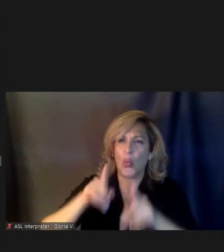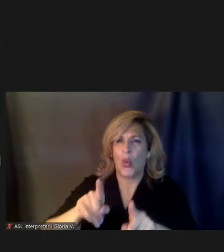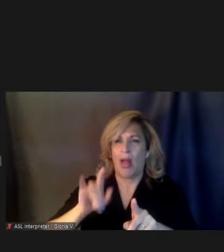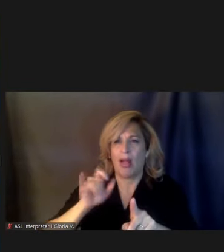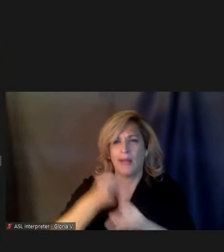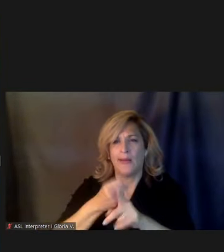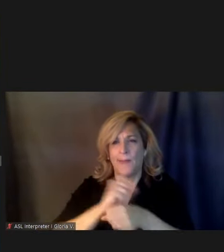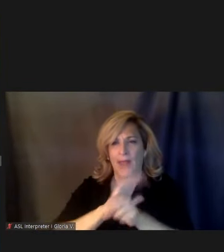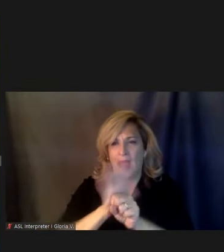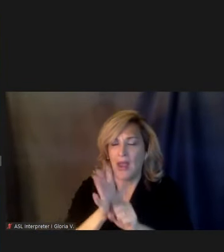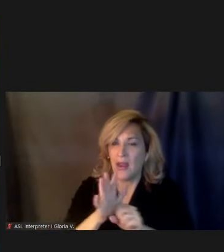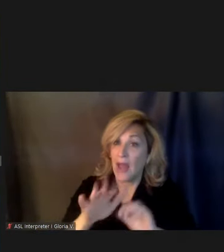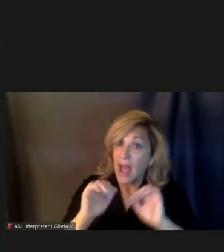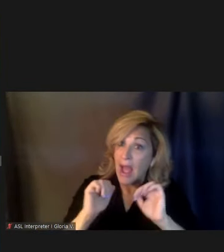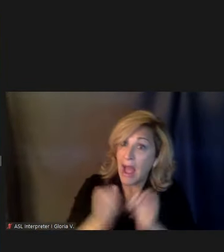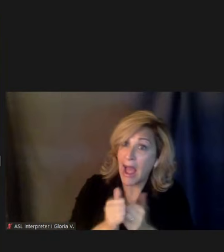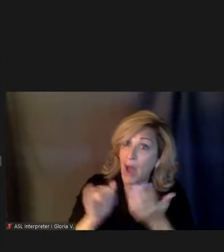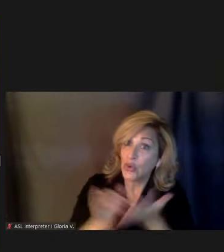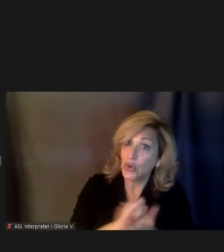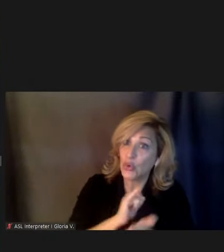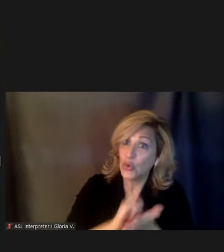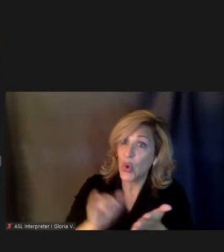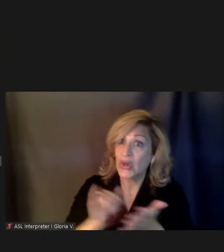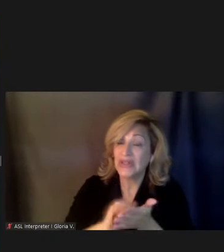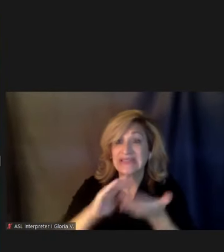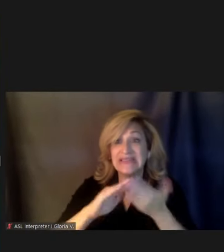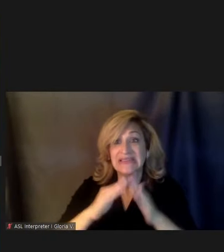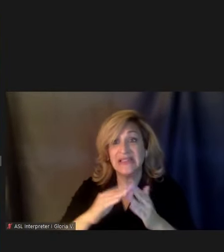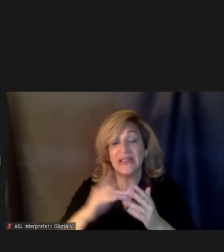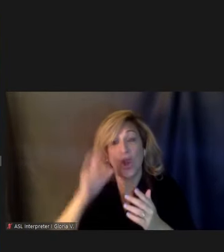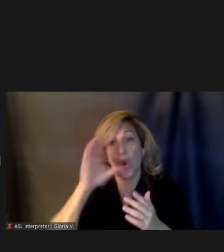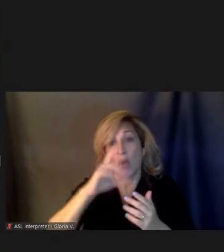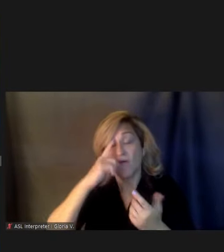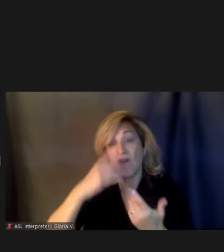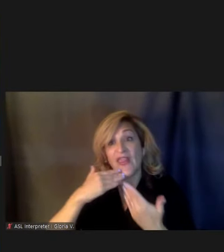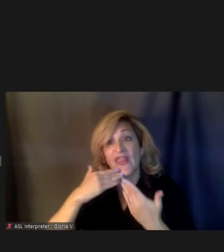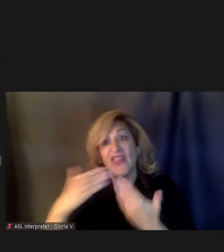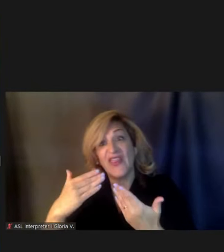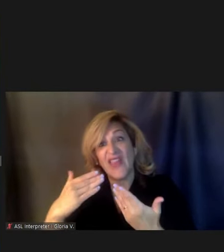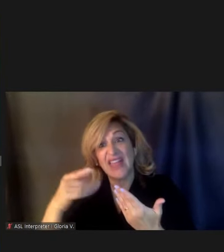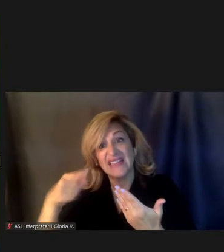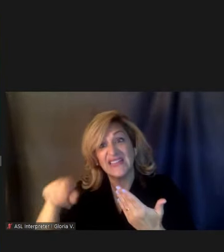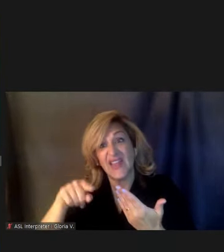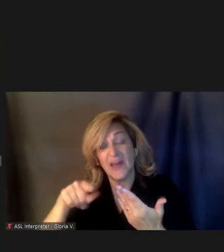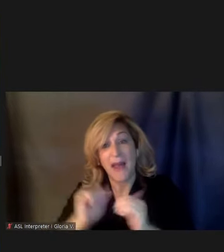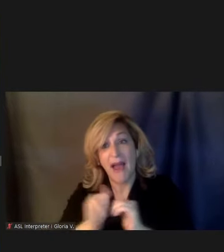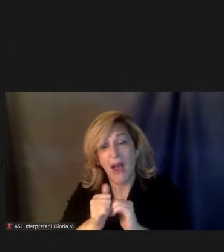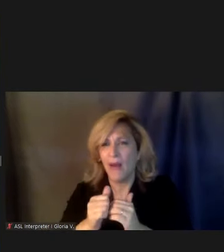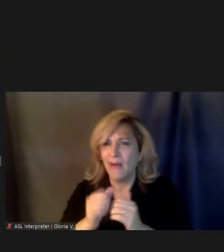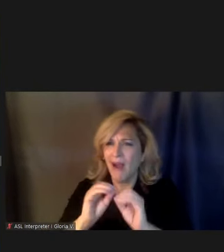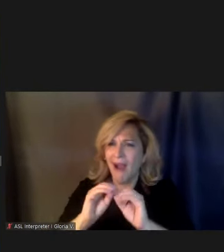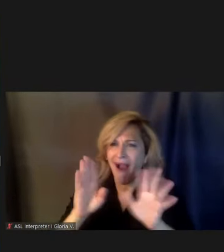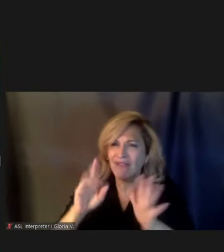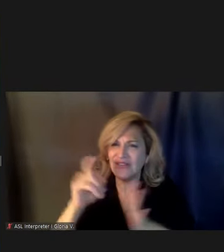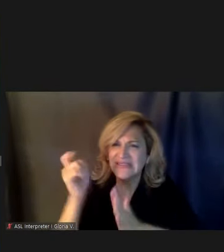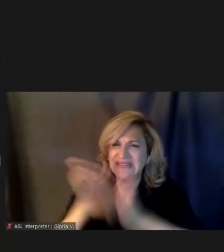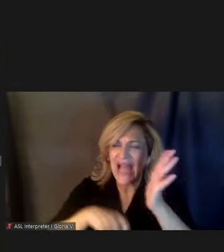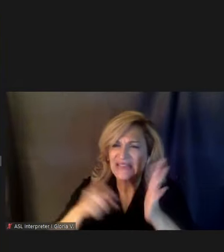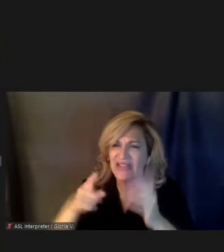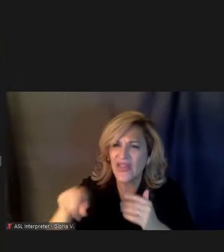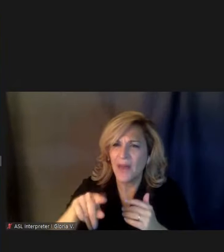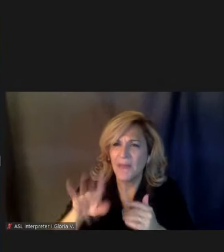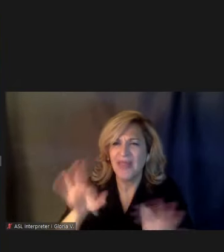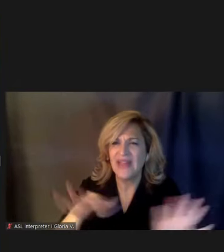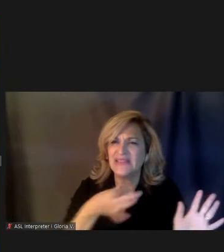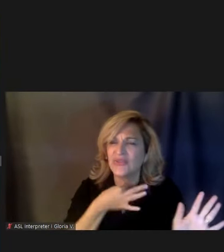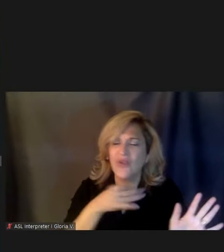City look to thank this industry for their heroic work? By taxing them, of course. This is curious for a few reasons. Firstly,